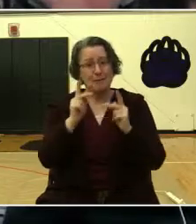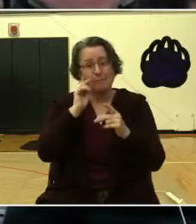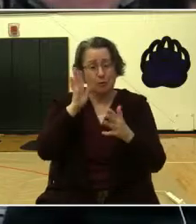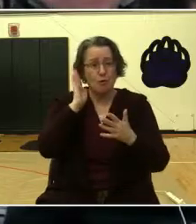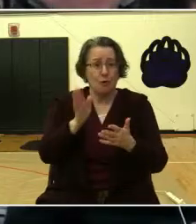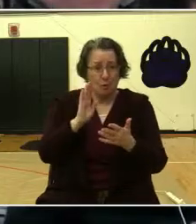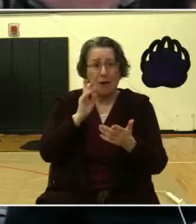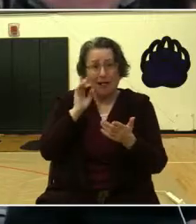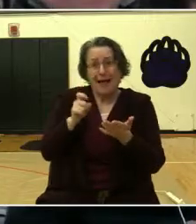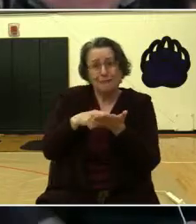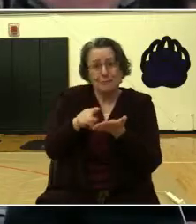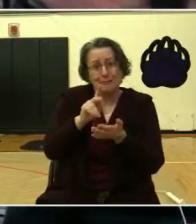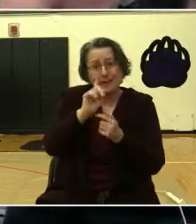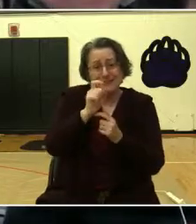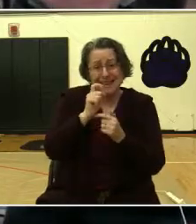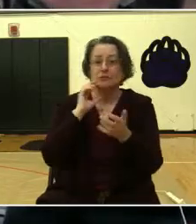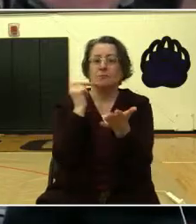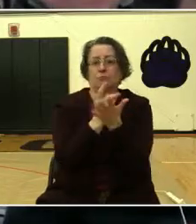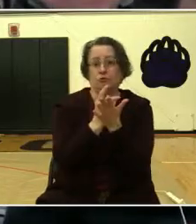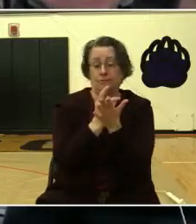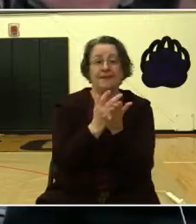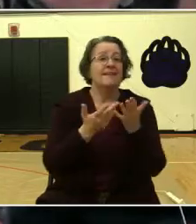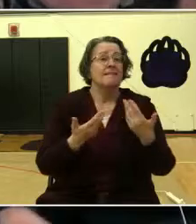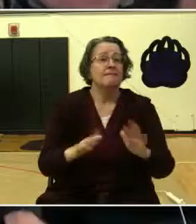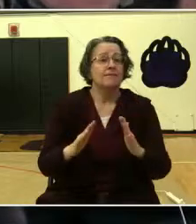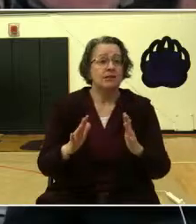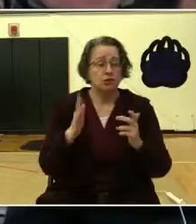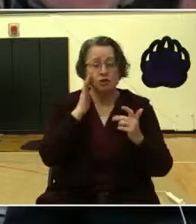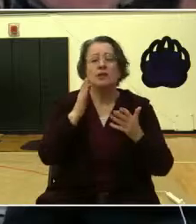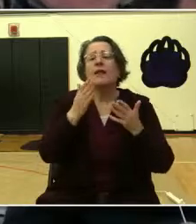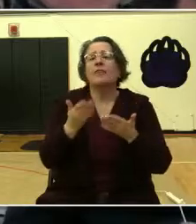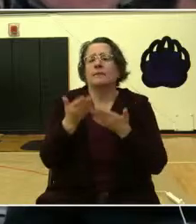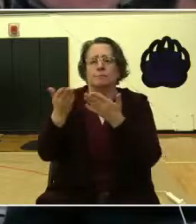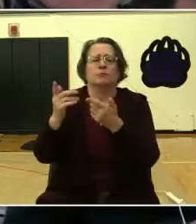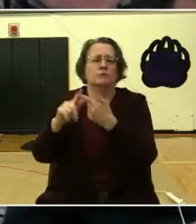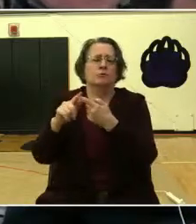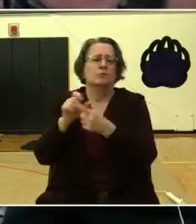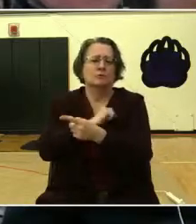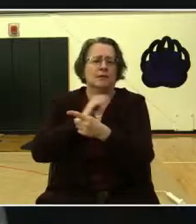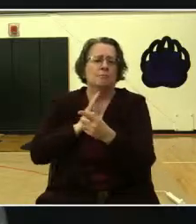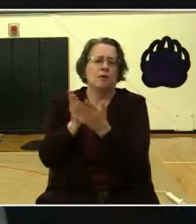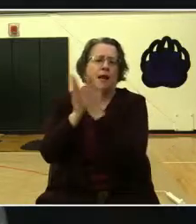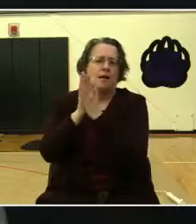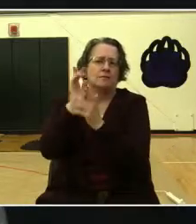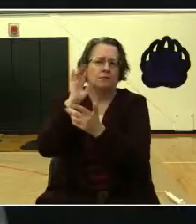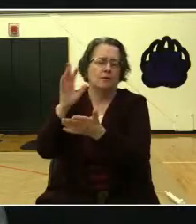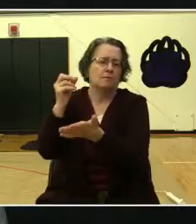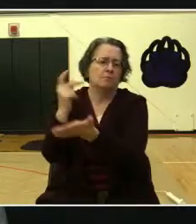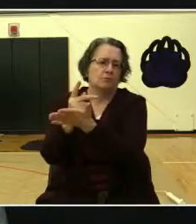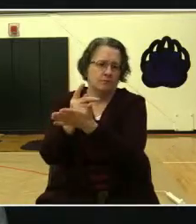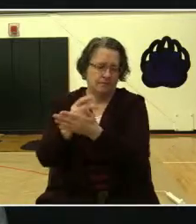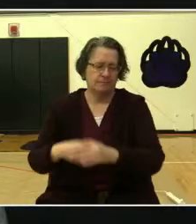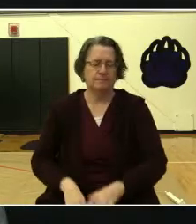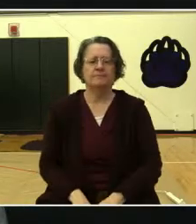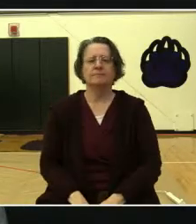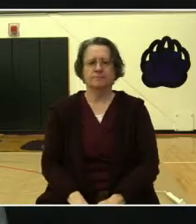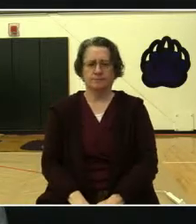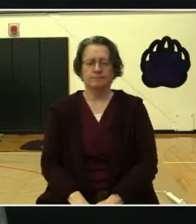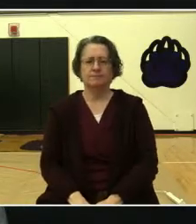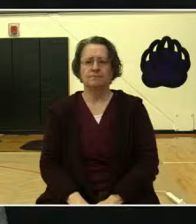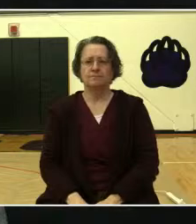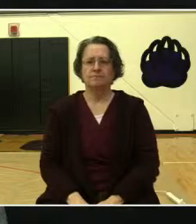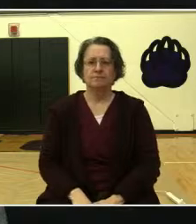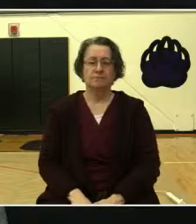then it goes to the select board to get to us I hope that helps a little bit thank you Miss o Conor any